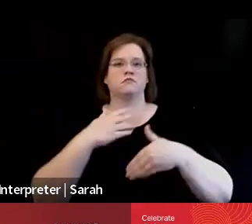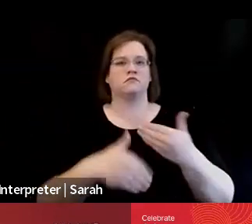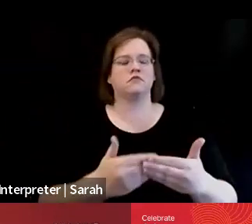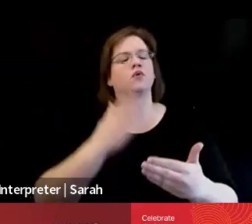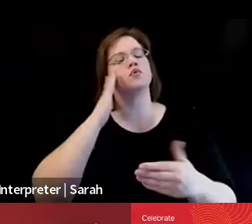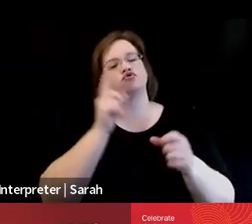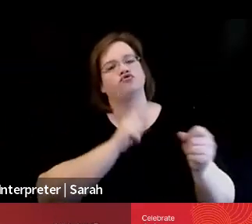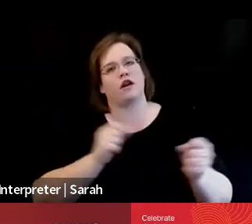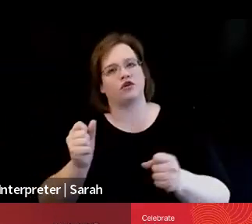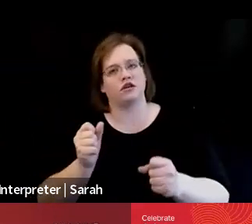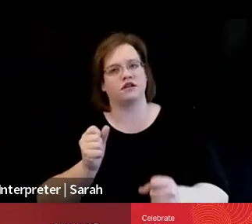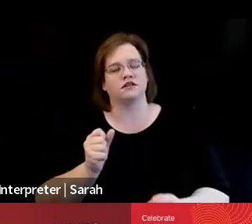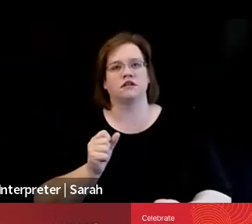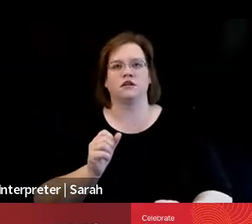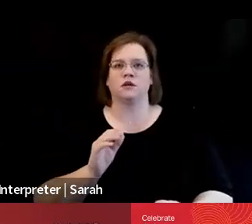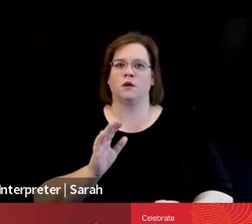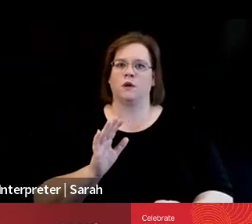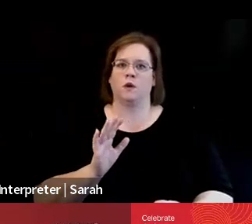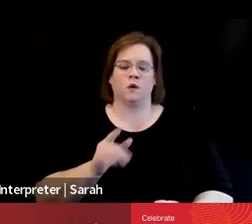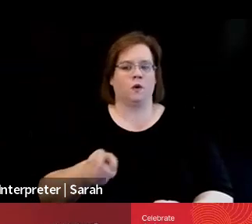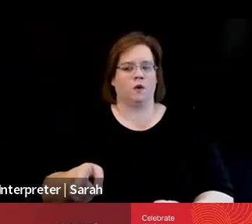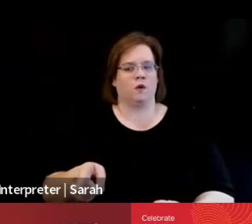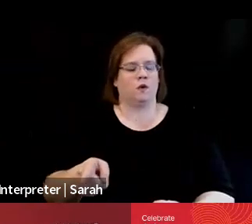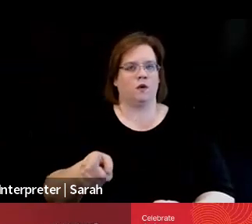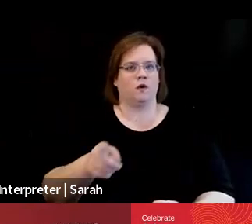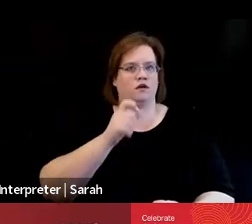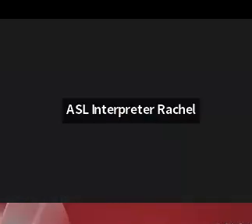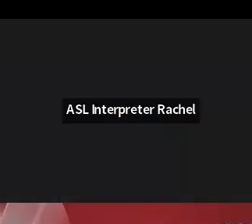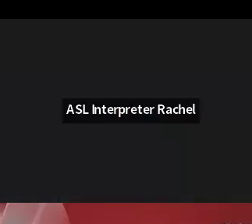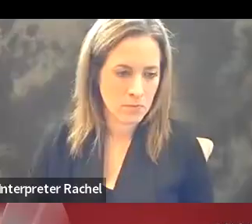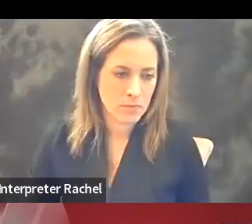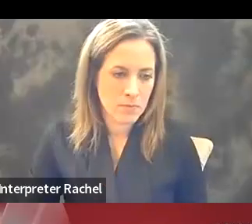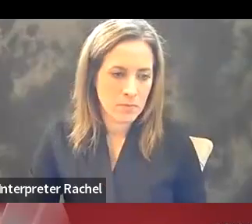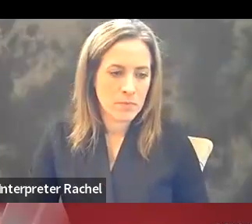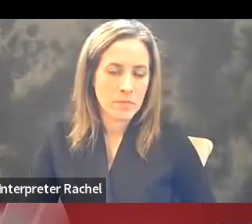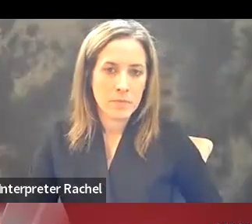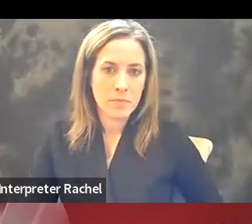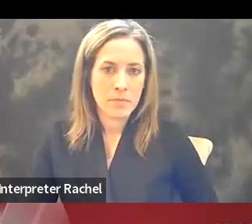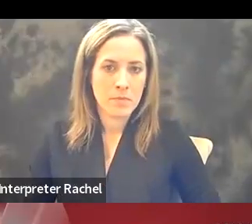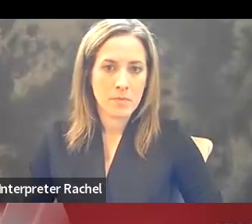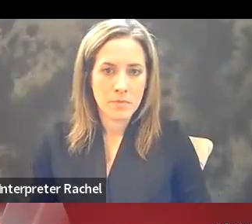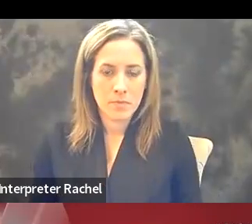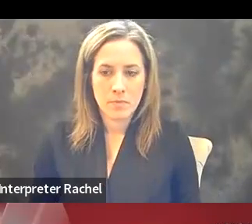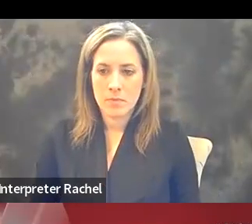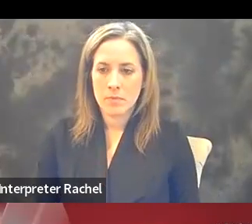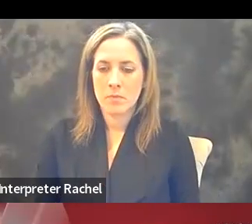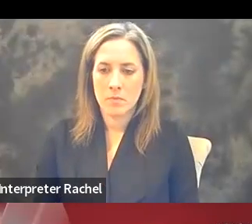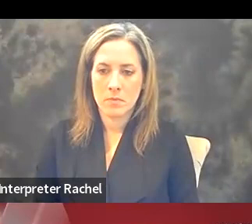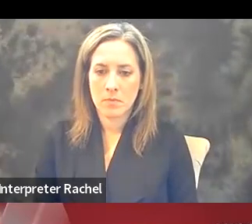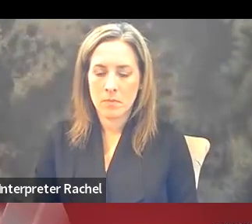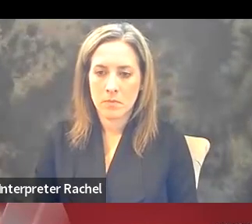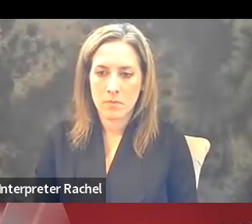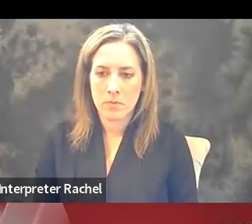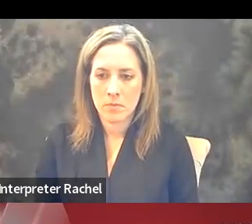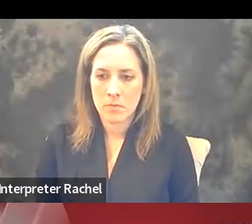that, like, oh man, we got to do a 180 because there's really not an understanding here, not a shared understanding. I think there are communication strategies,